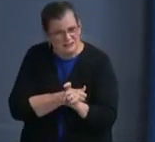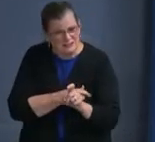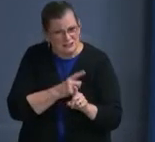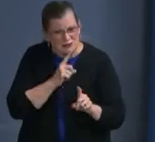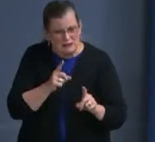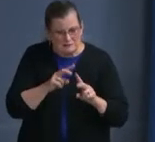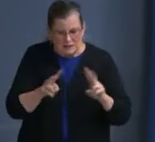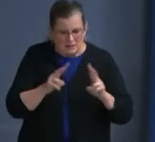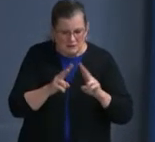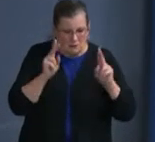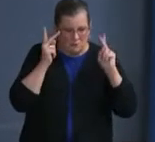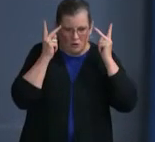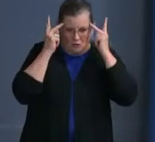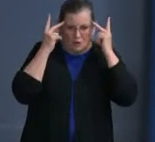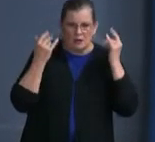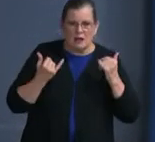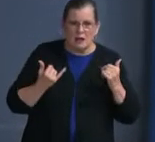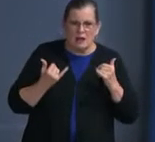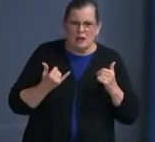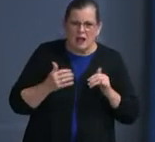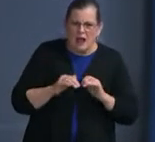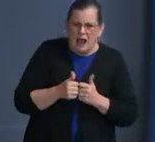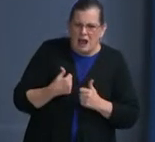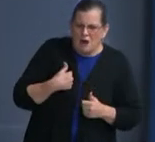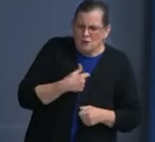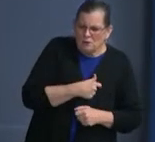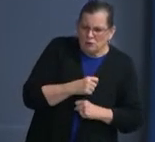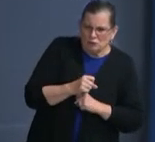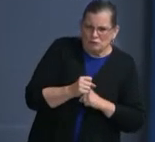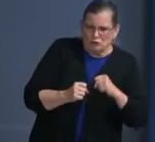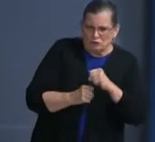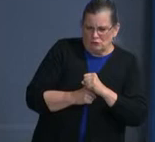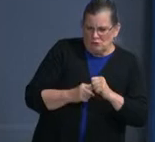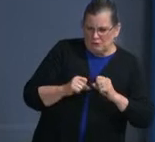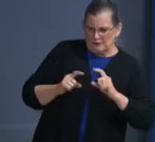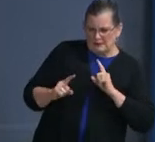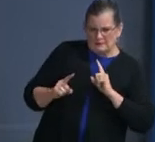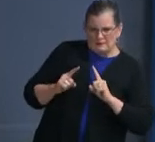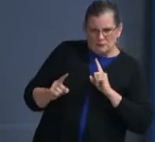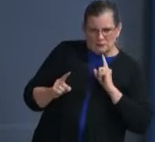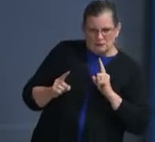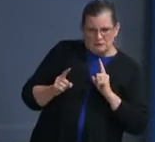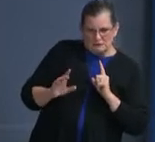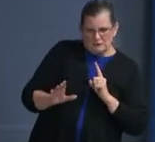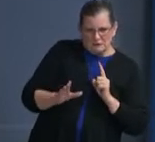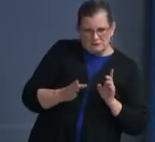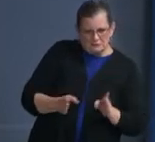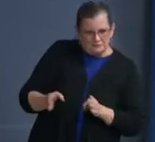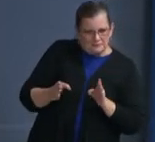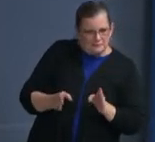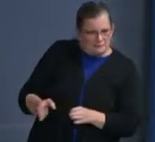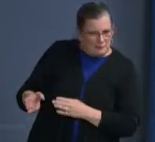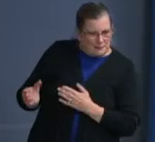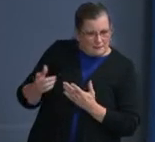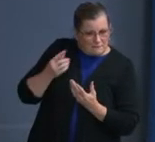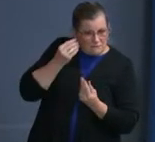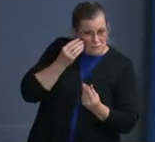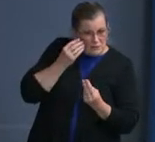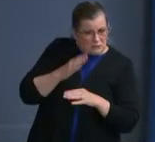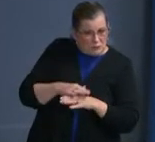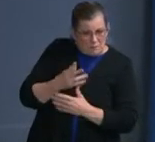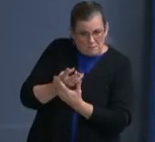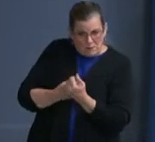moment. The way that we structure our interviews, they're designed to get information that's informative both in the management